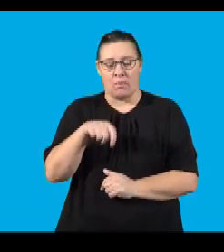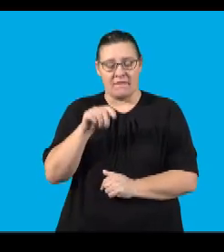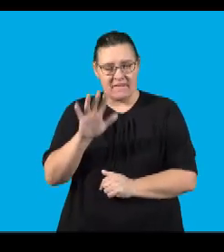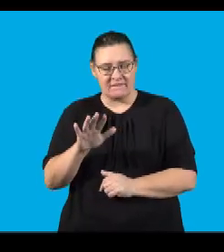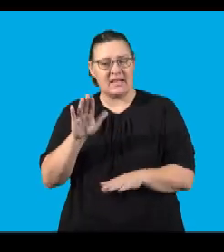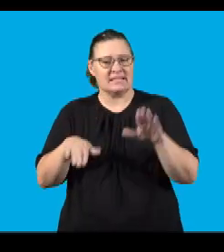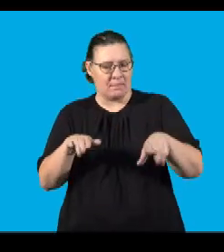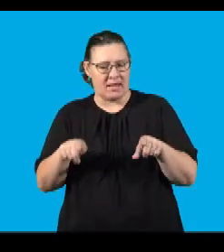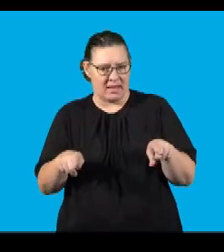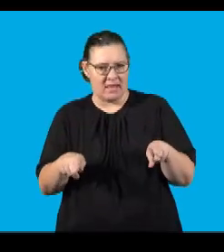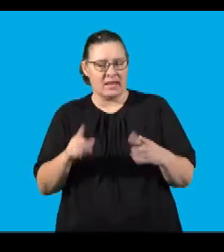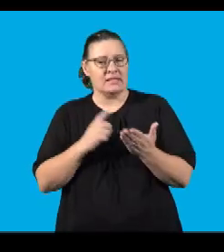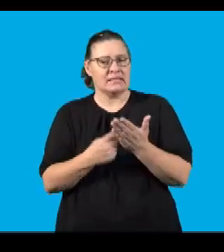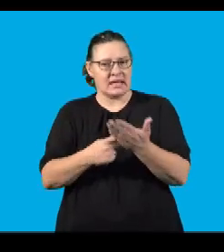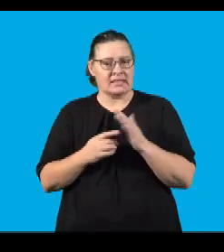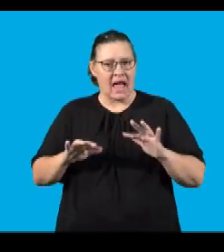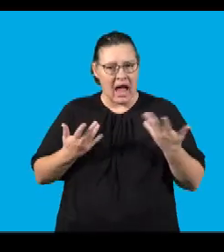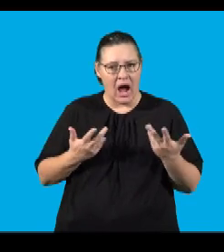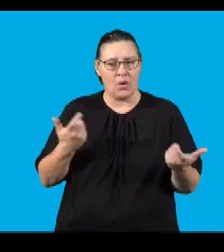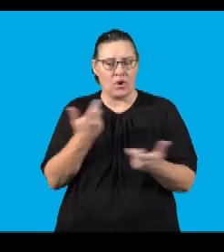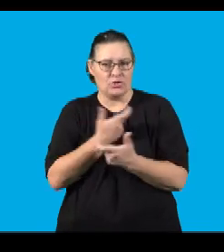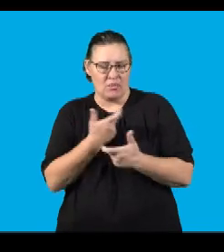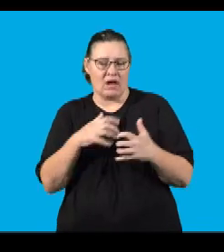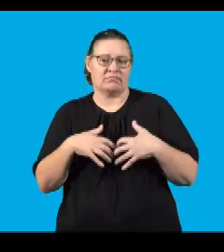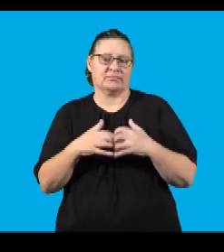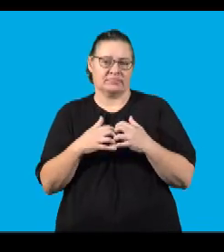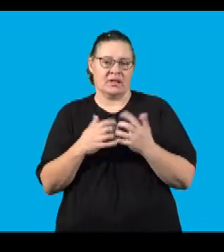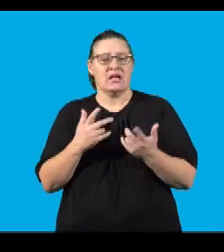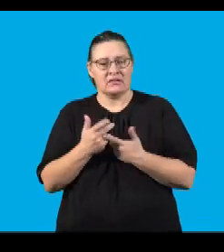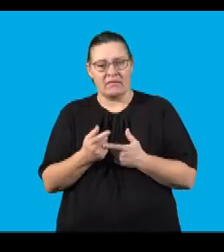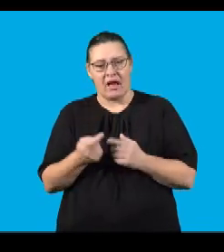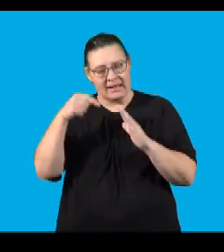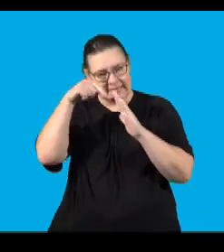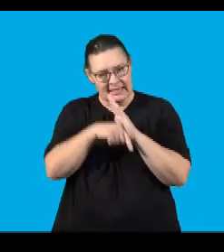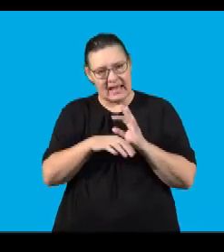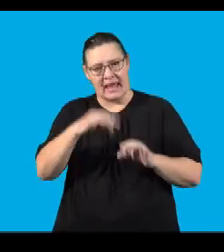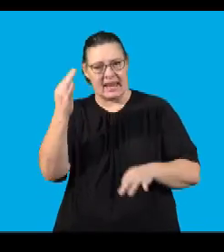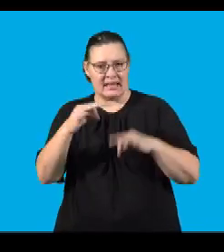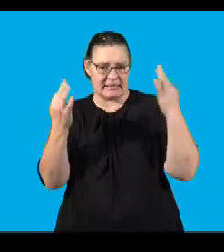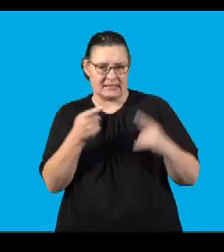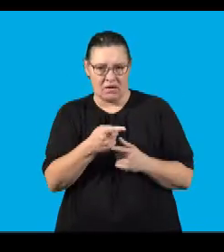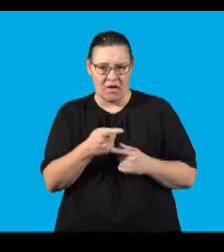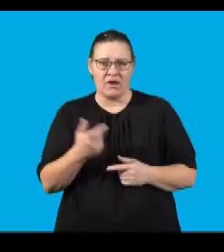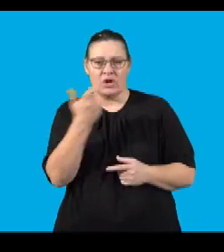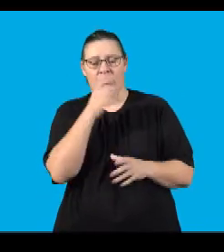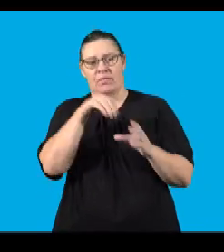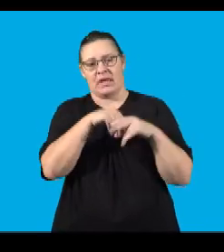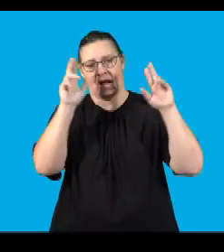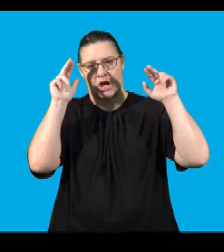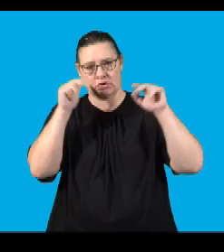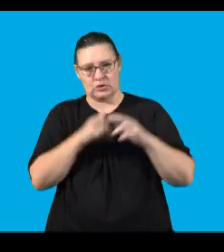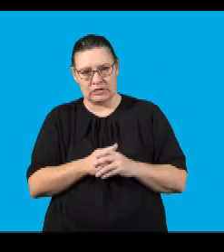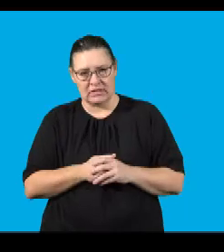4.5 is very similar to this. Discuss how humor is created. So give a detailed analysis of the humor in the